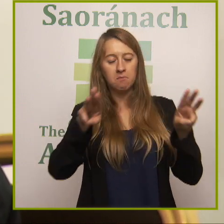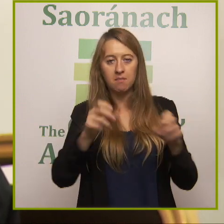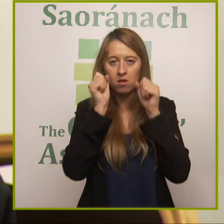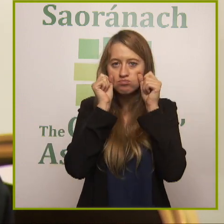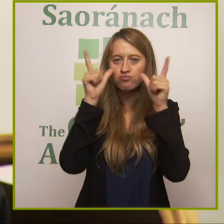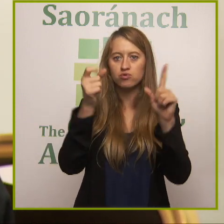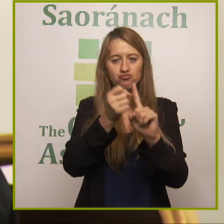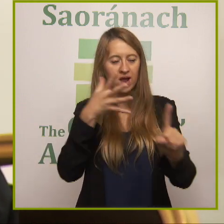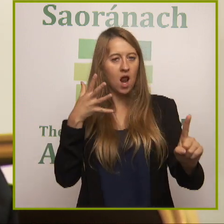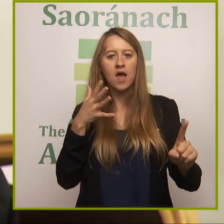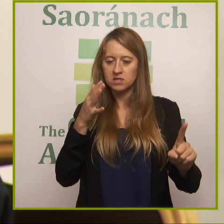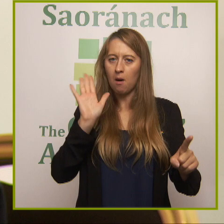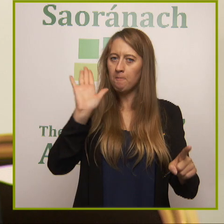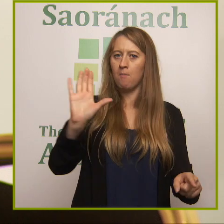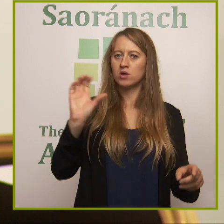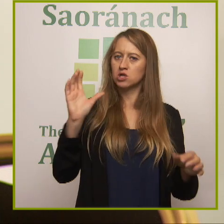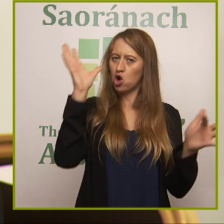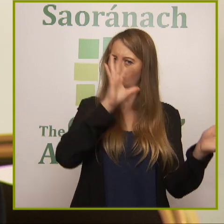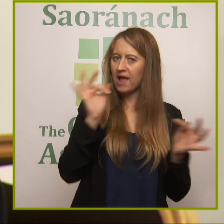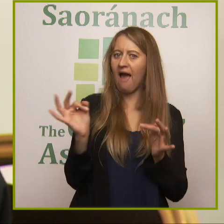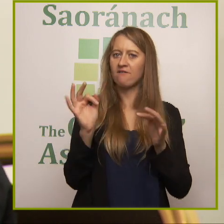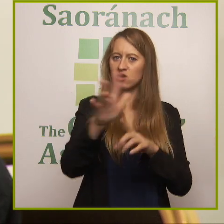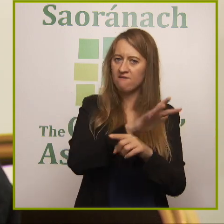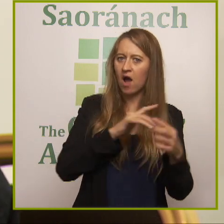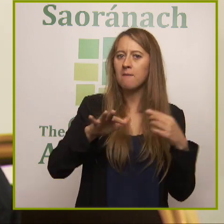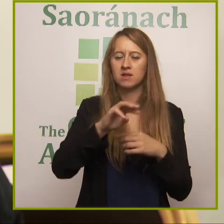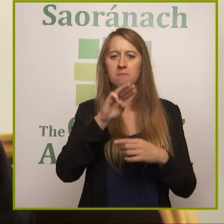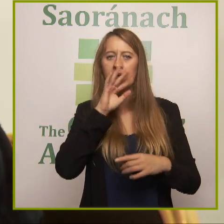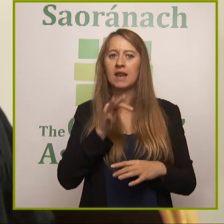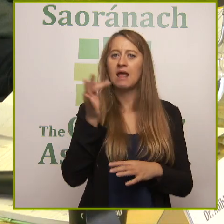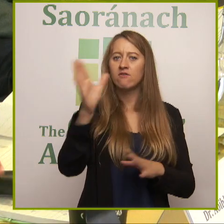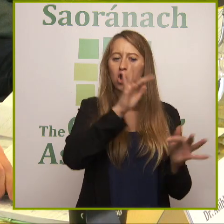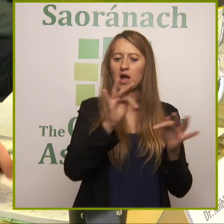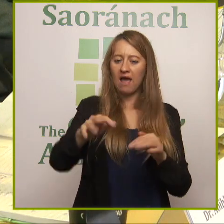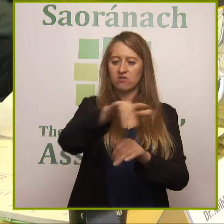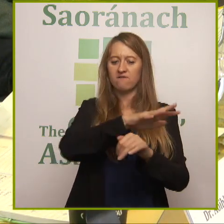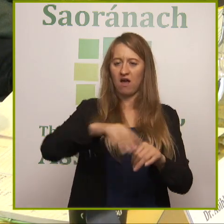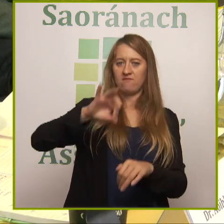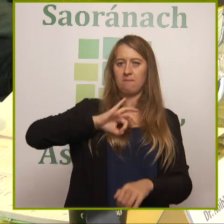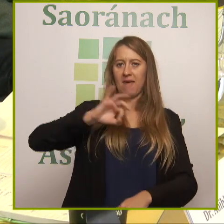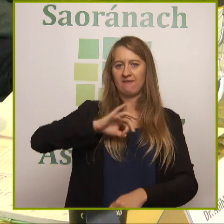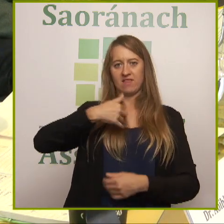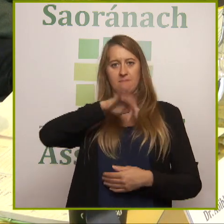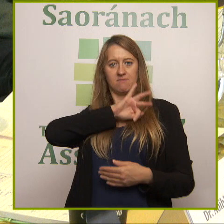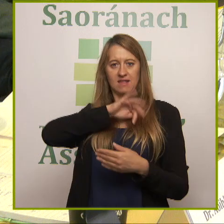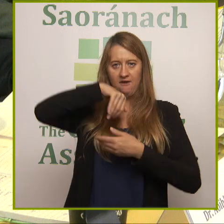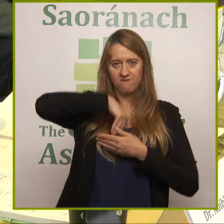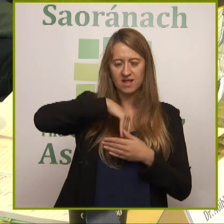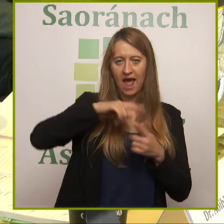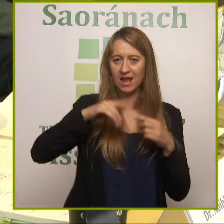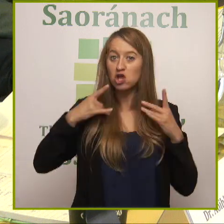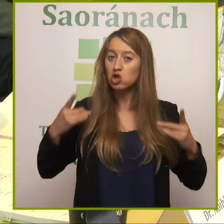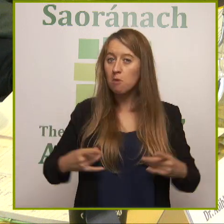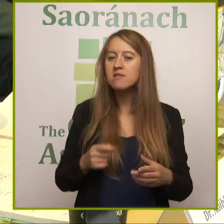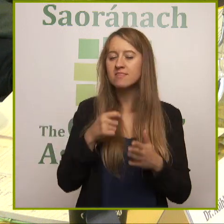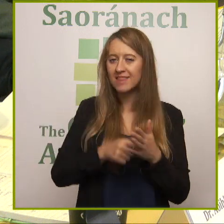that taking care of the earth and environment is for their own good, so I think we don't have any problem then. Thank you, Maddie, and I think that